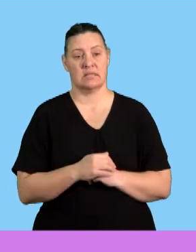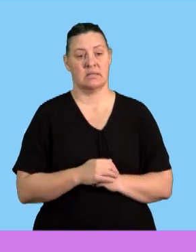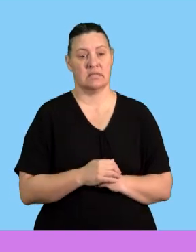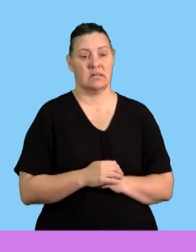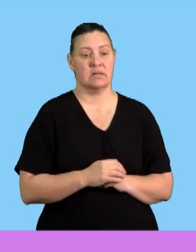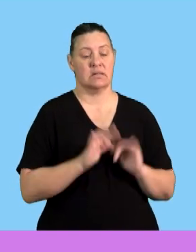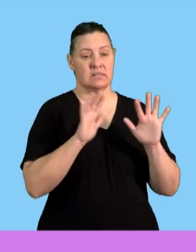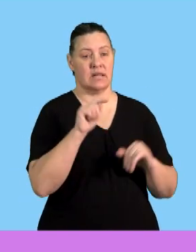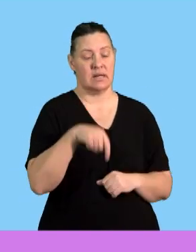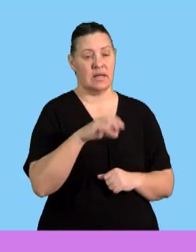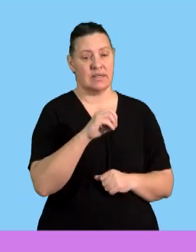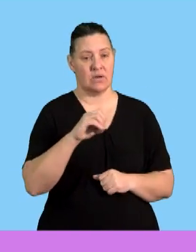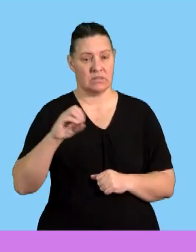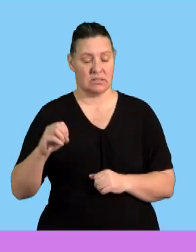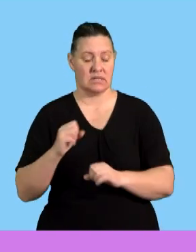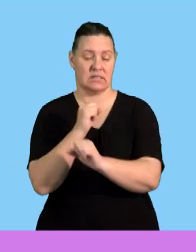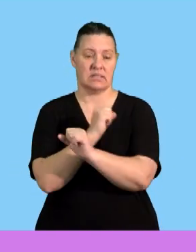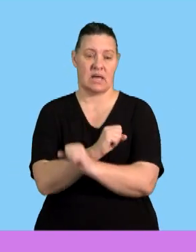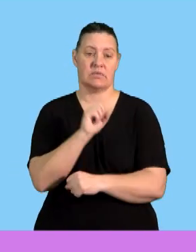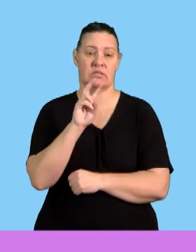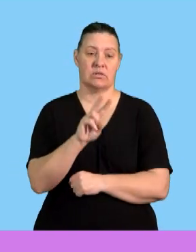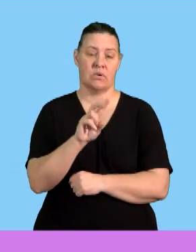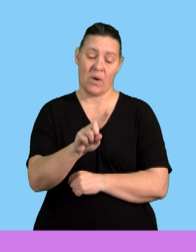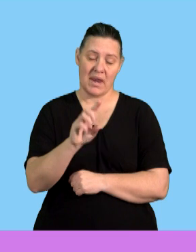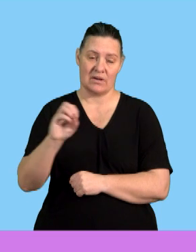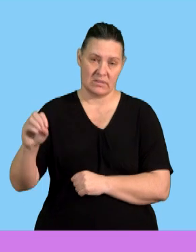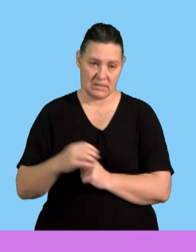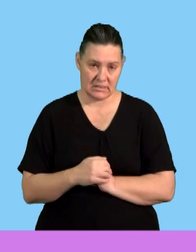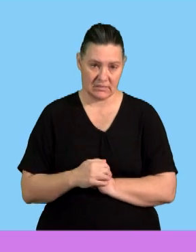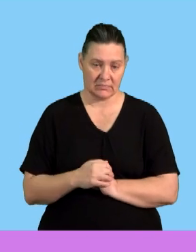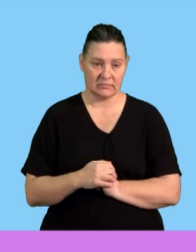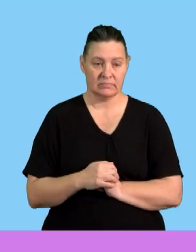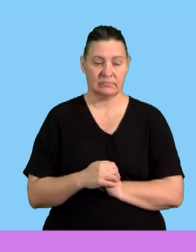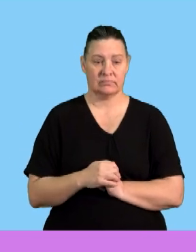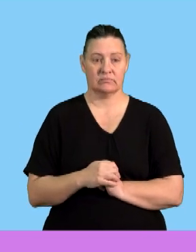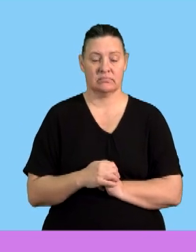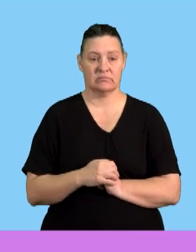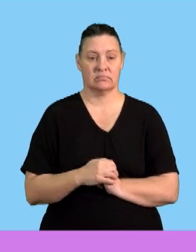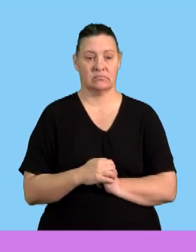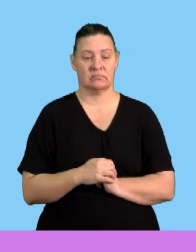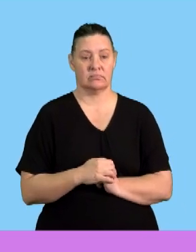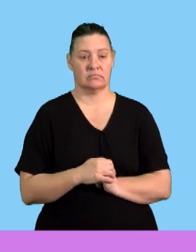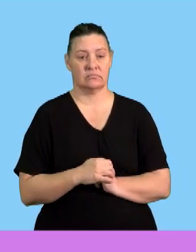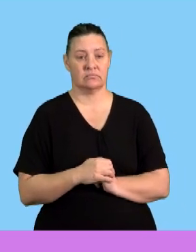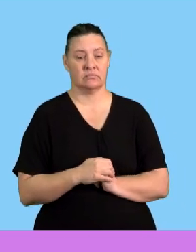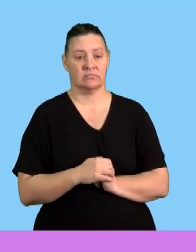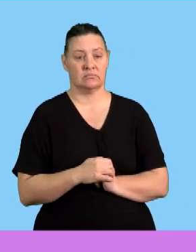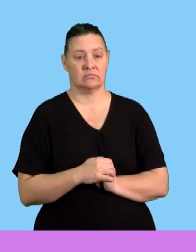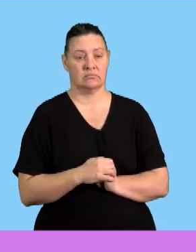divided by the 10,000 times 100. Do you remember that